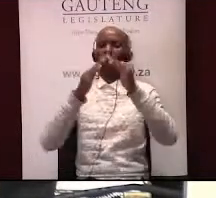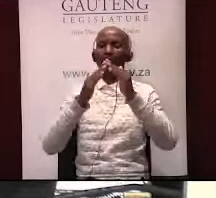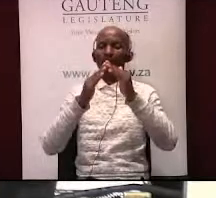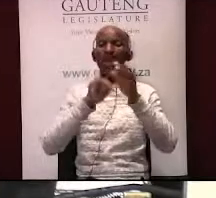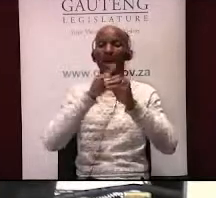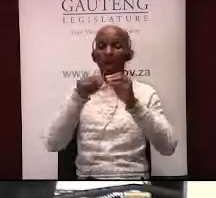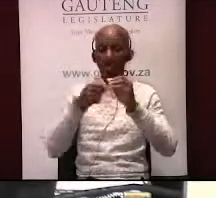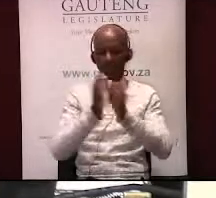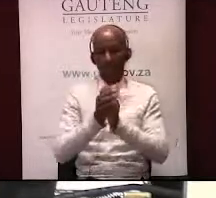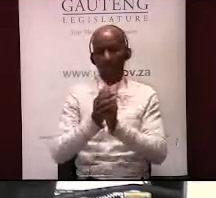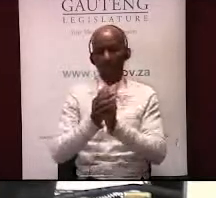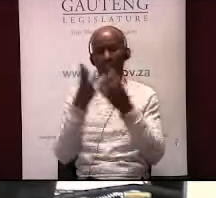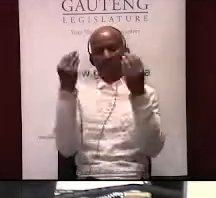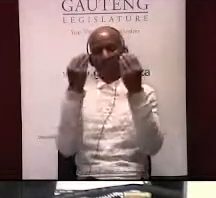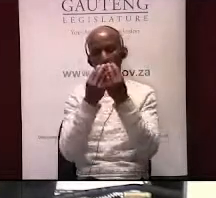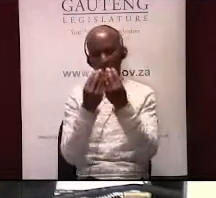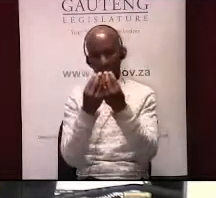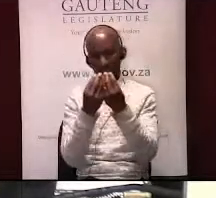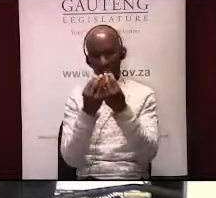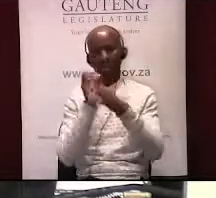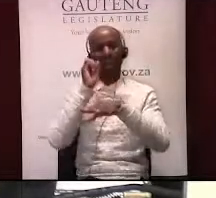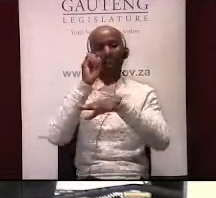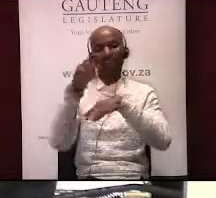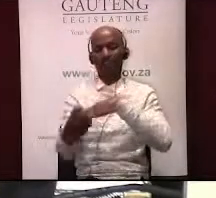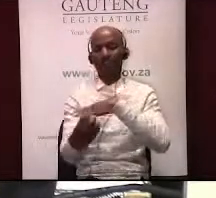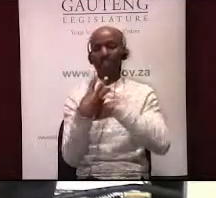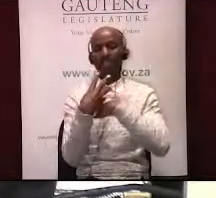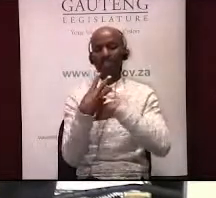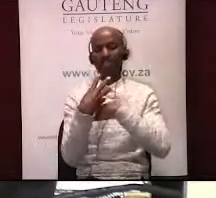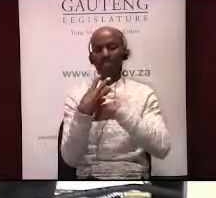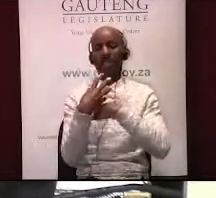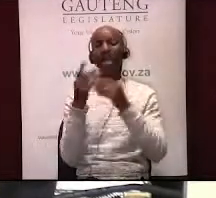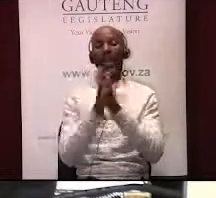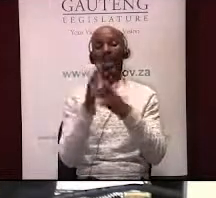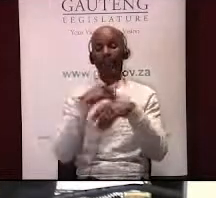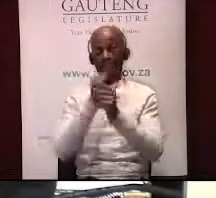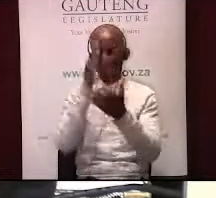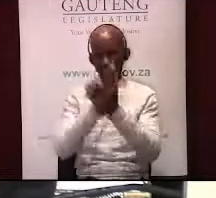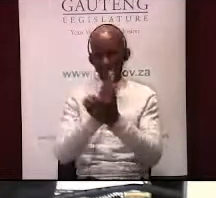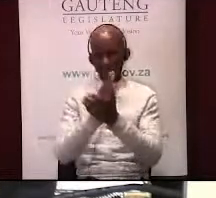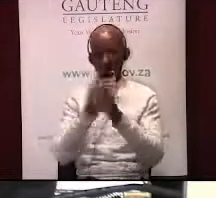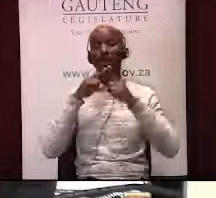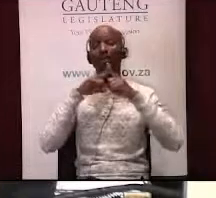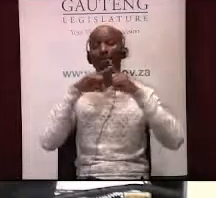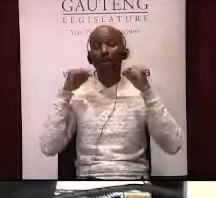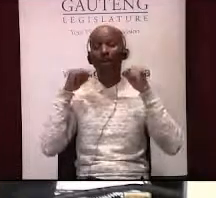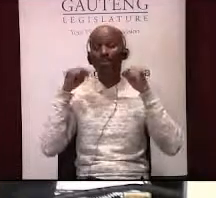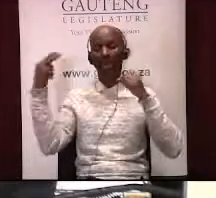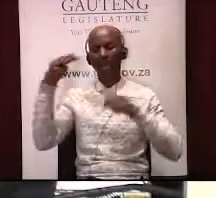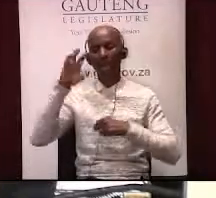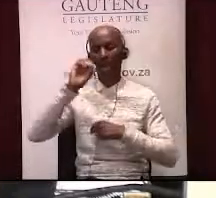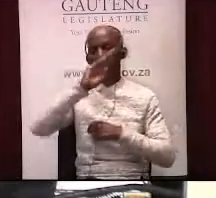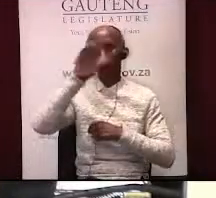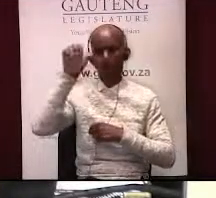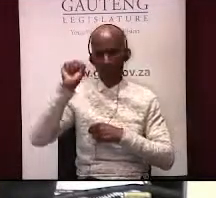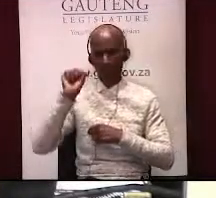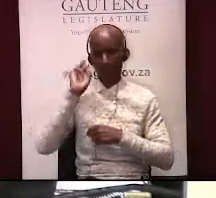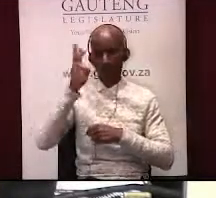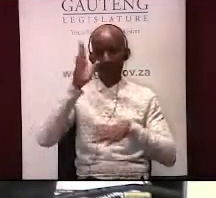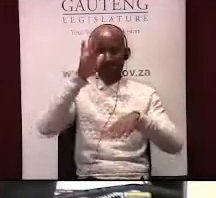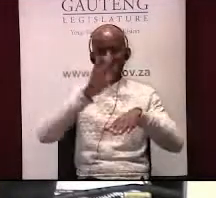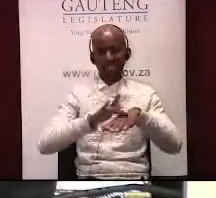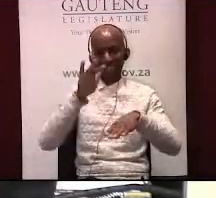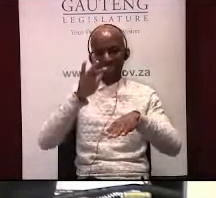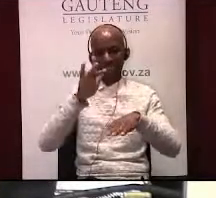on pertinent matters that affect us. And I'm sure Pastor Hobbs will also touch